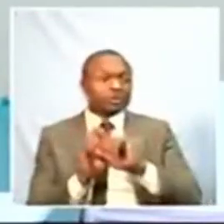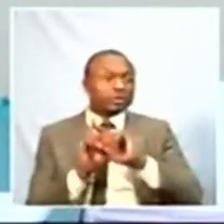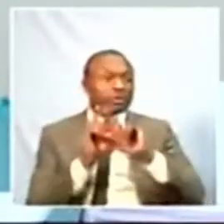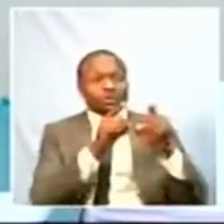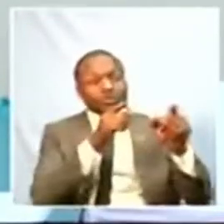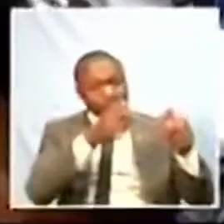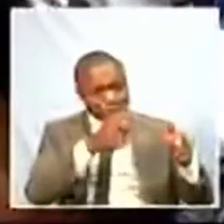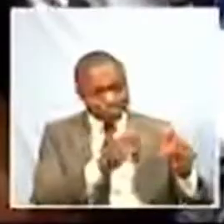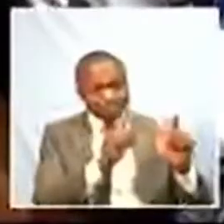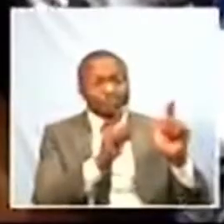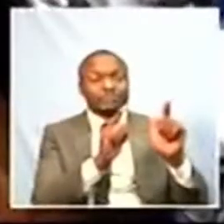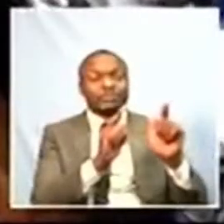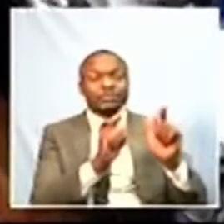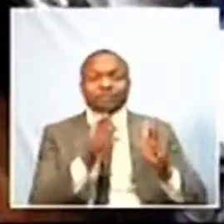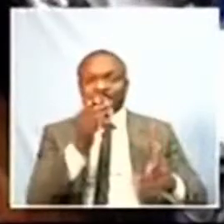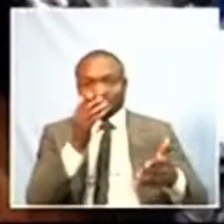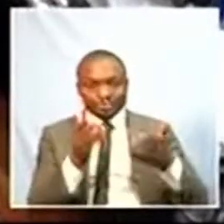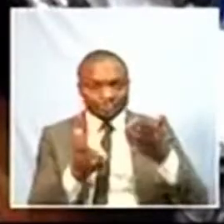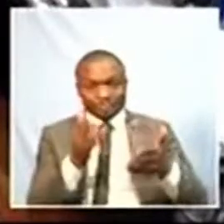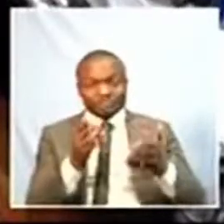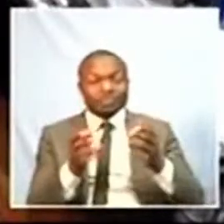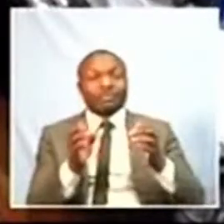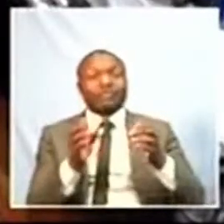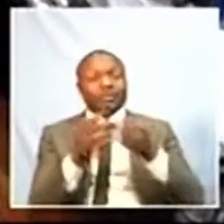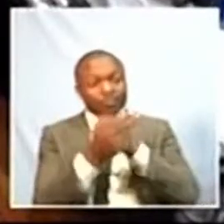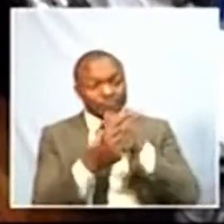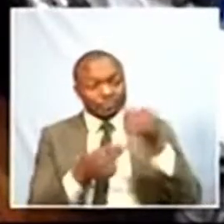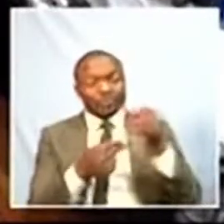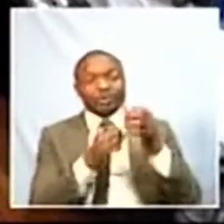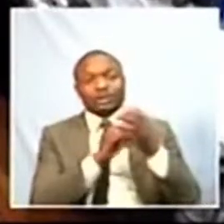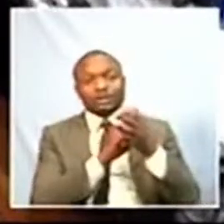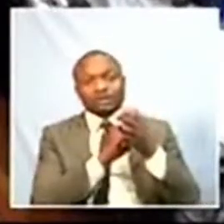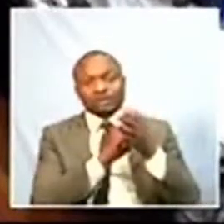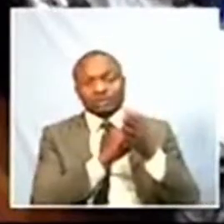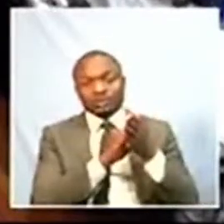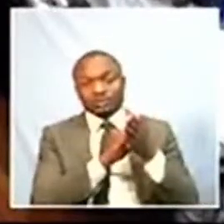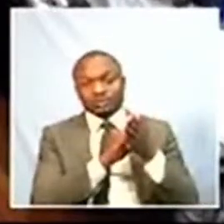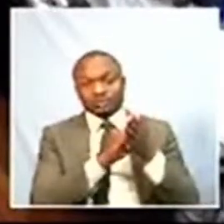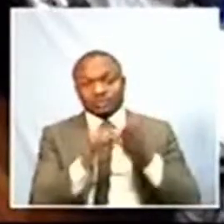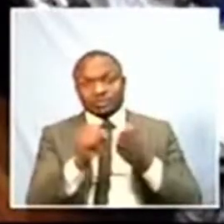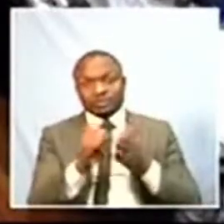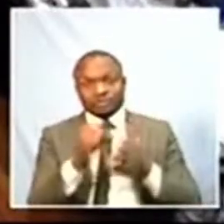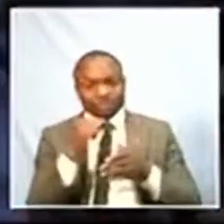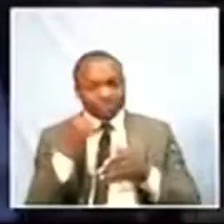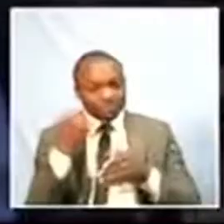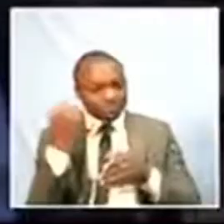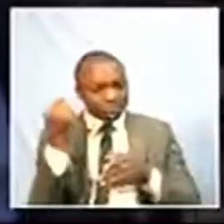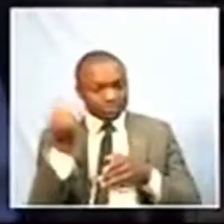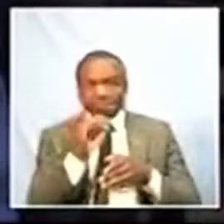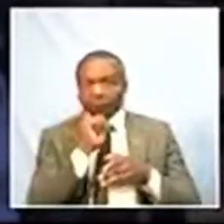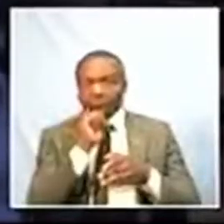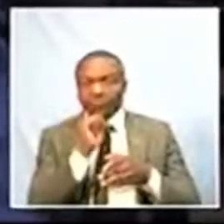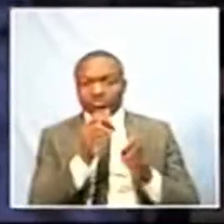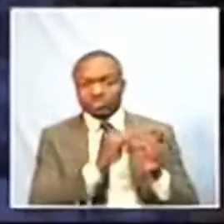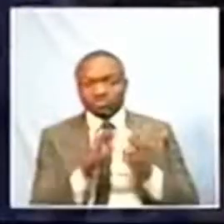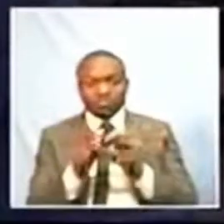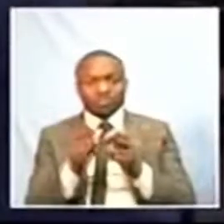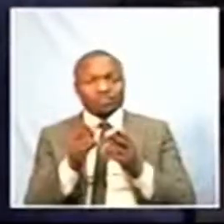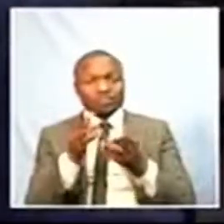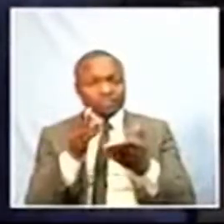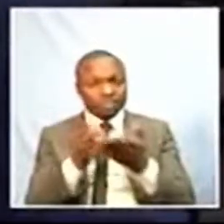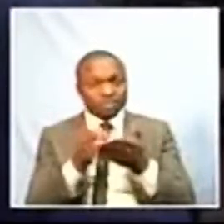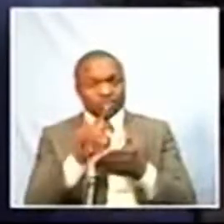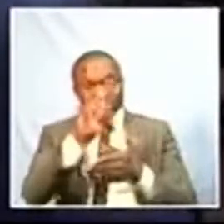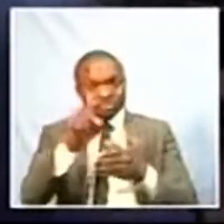pick, maybe bank statement alone will not answer this question. There are some documents